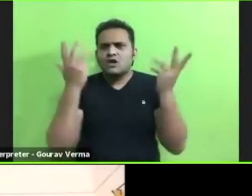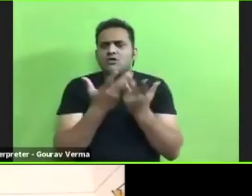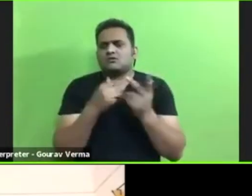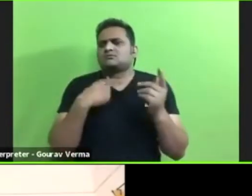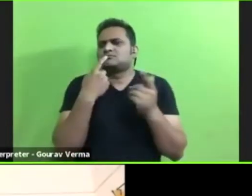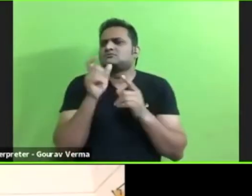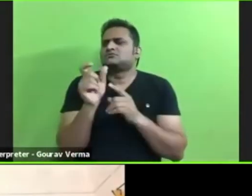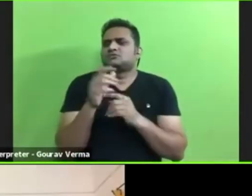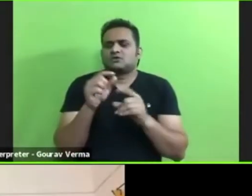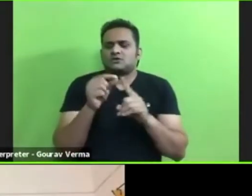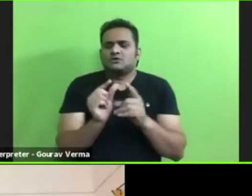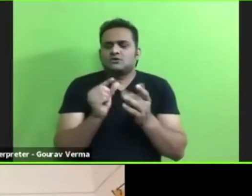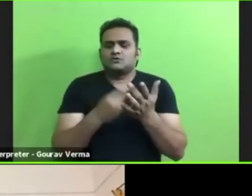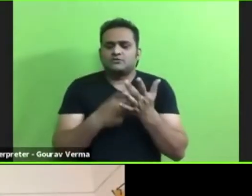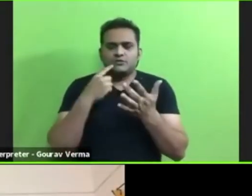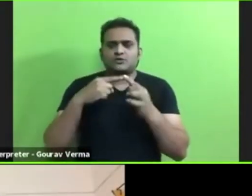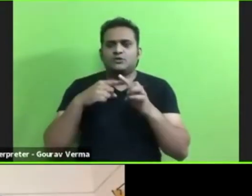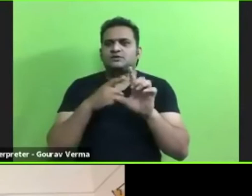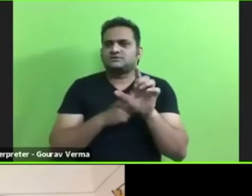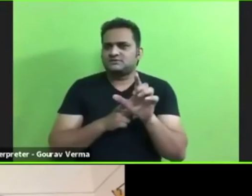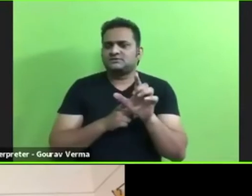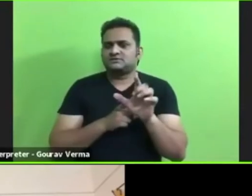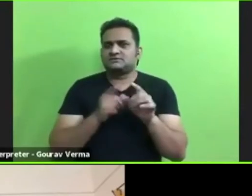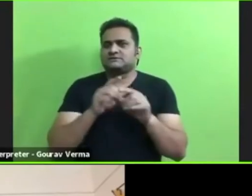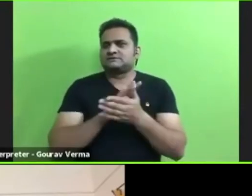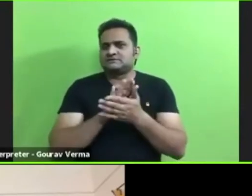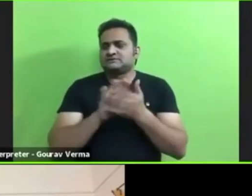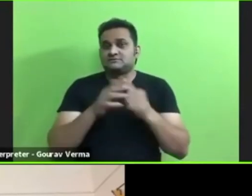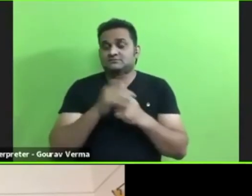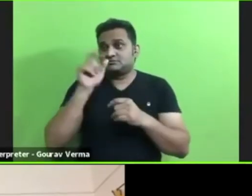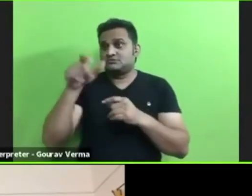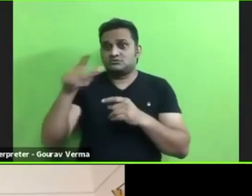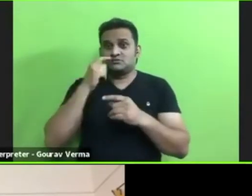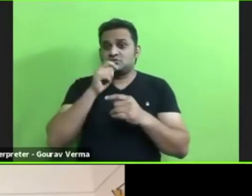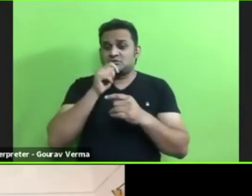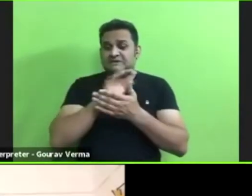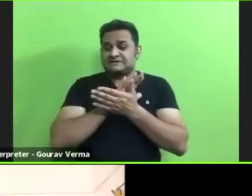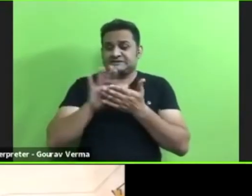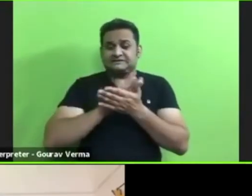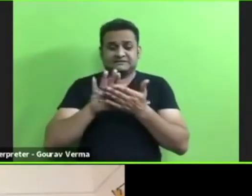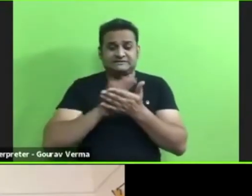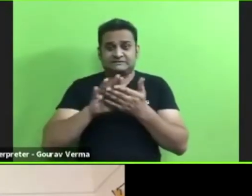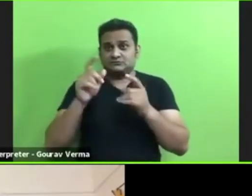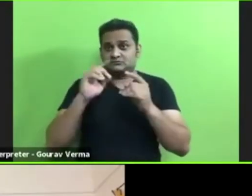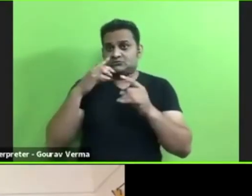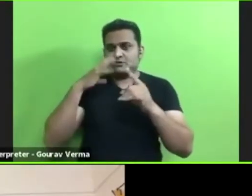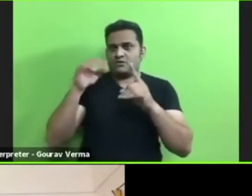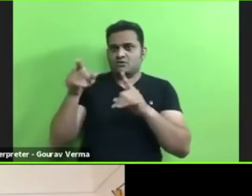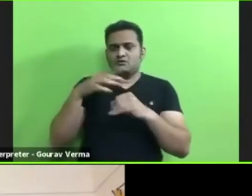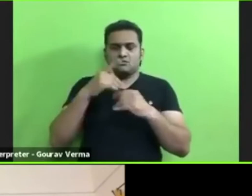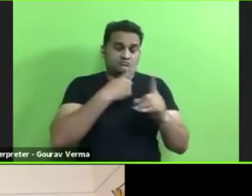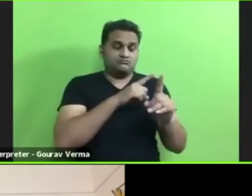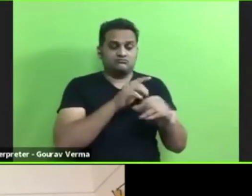the purist charlatans, because of their own purity complex. Correct. And I